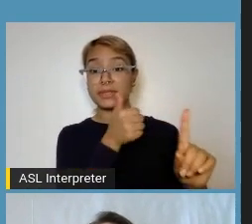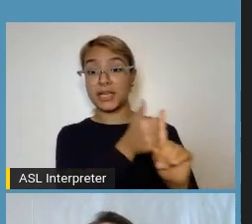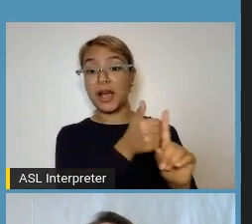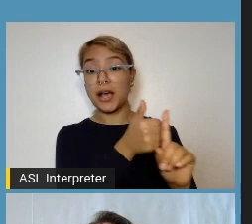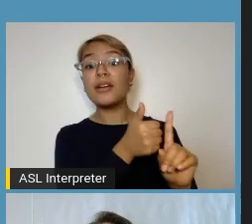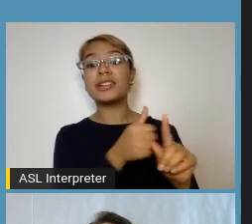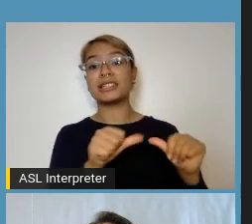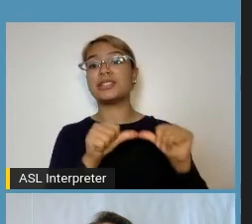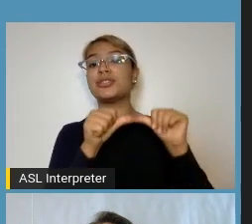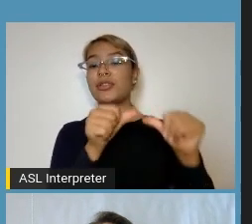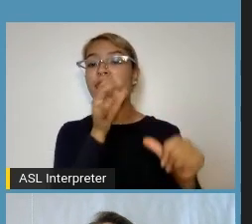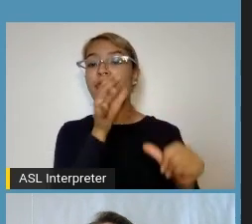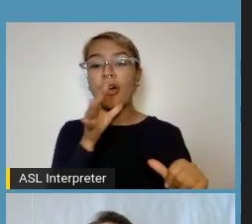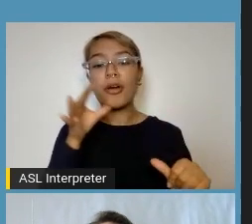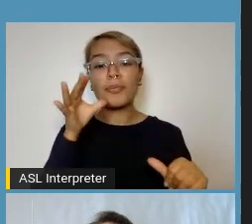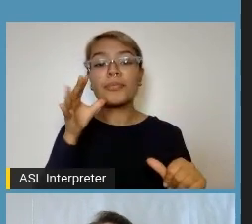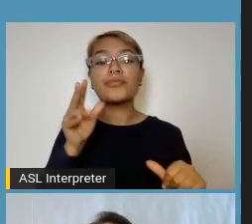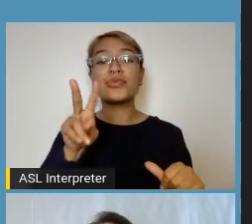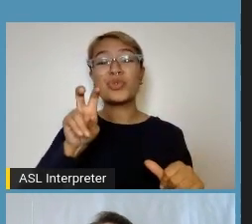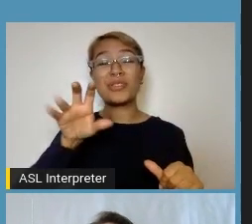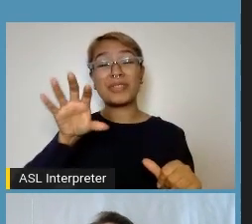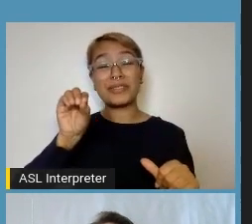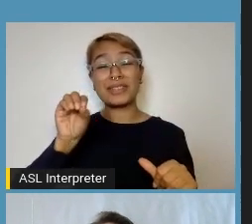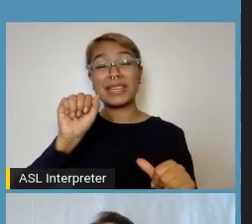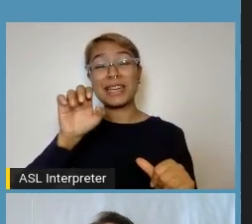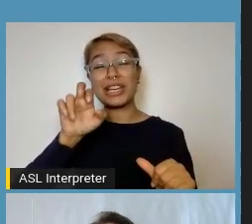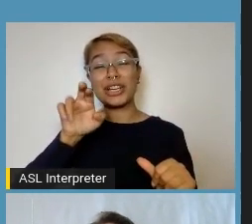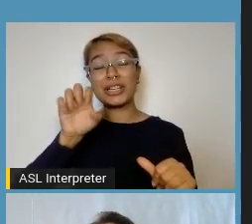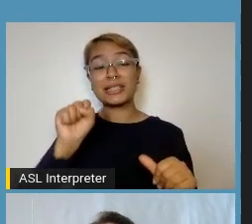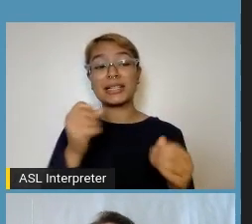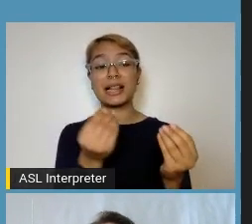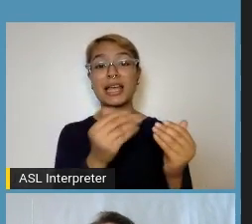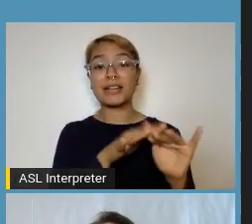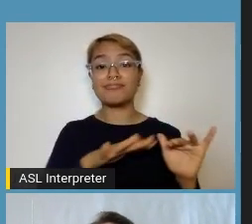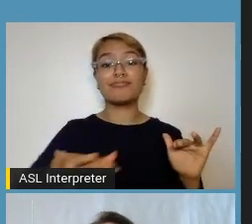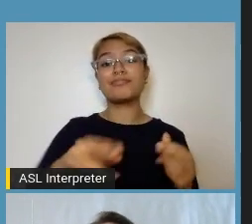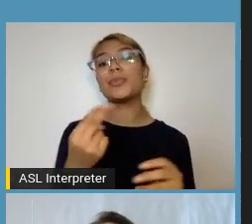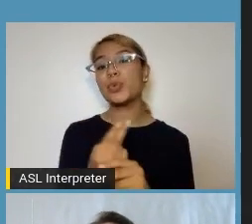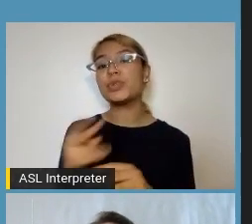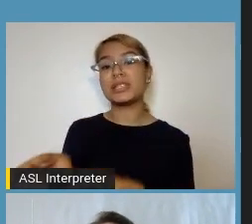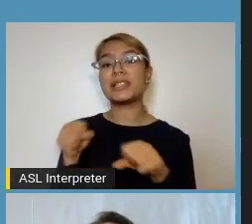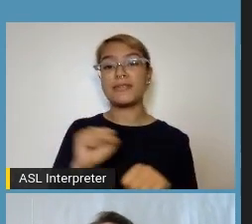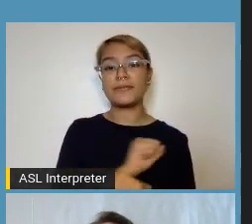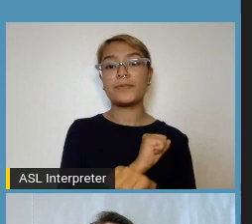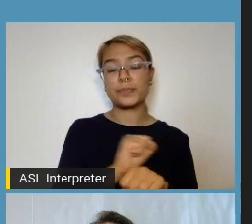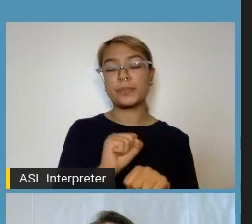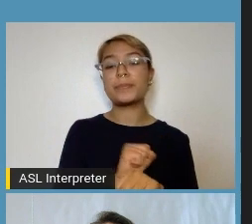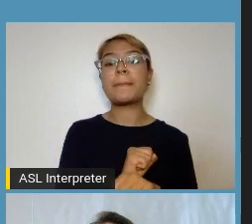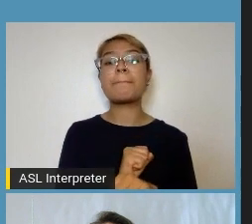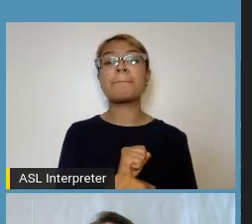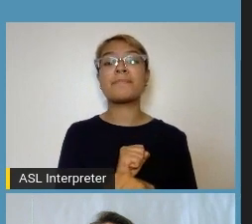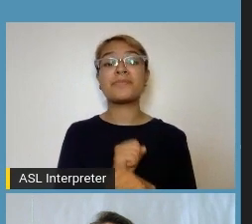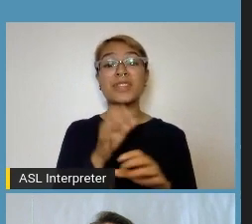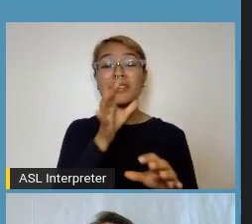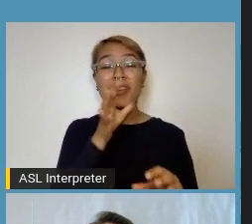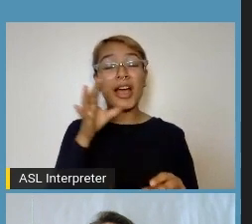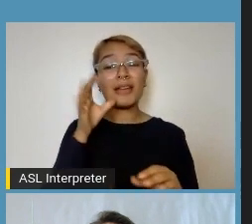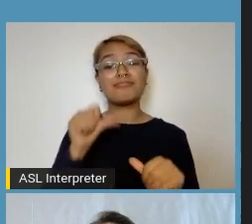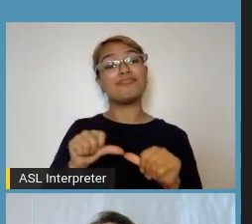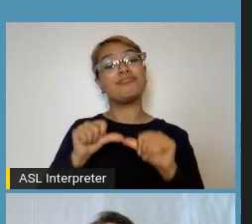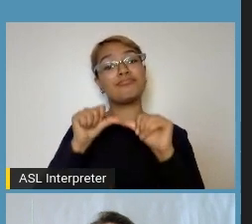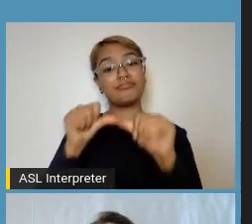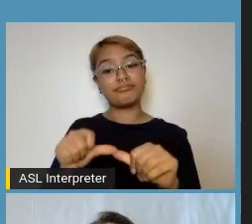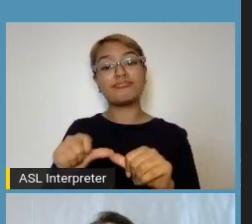farm on 250 acres of land with the use of enslaved labor. The farm continued to be inherited by the Dykeman family